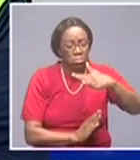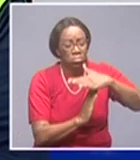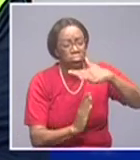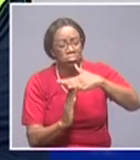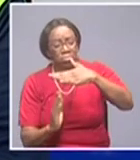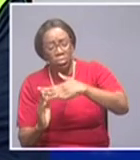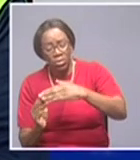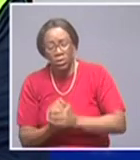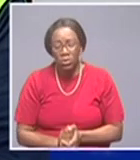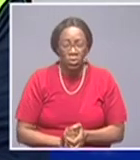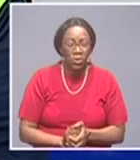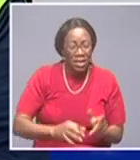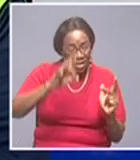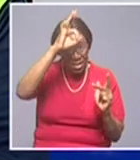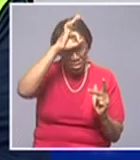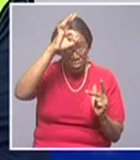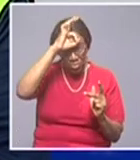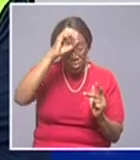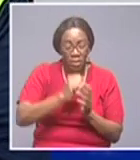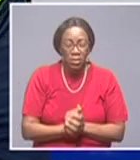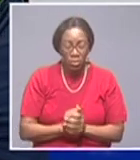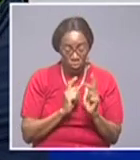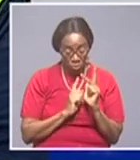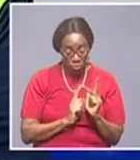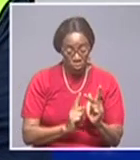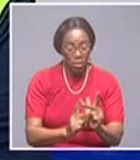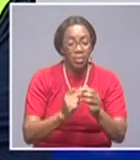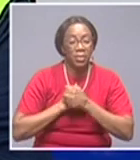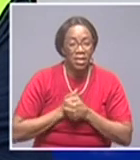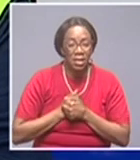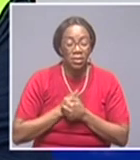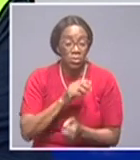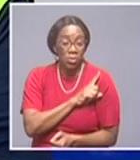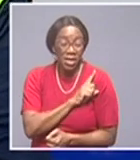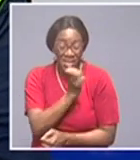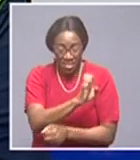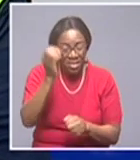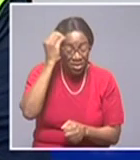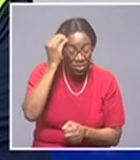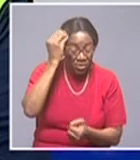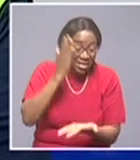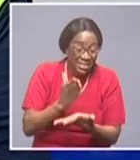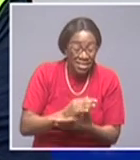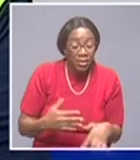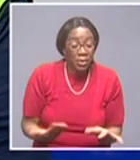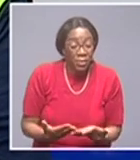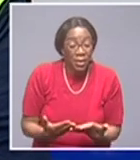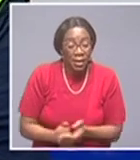they know where these places are, who the people sleep, whether it's under the bridges, at